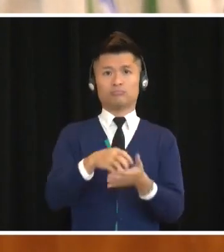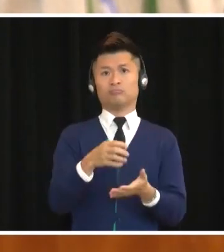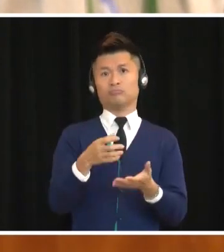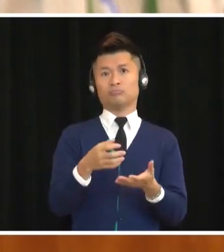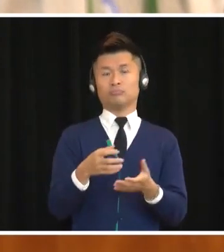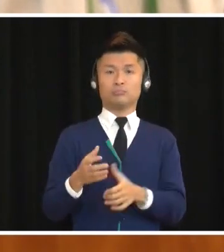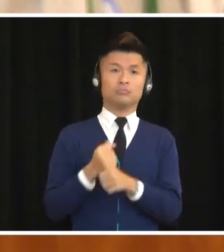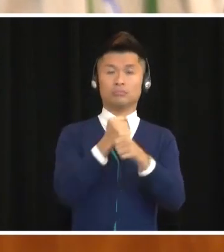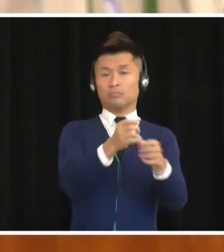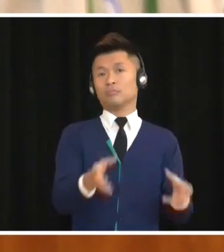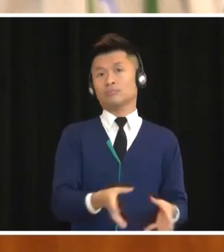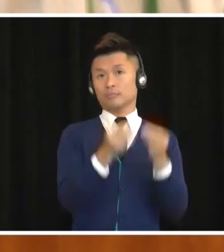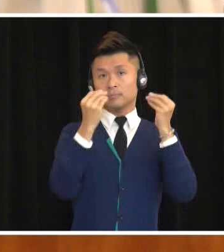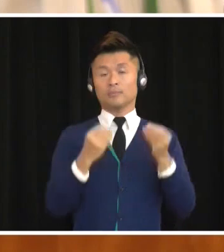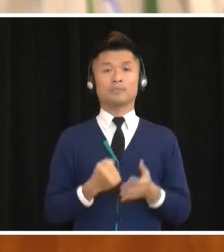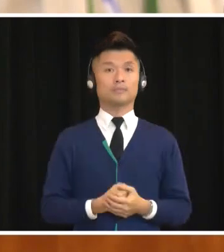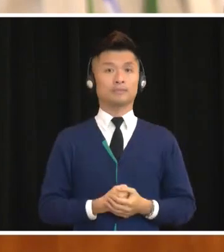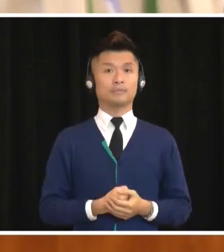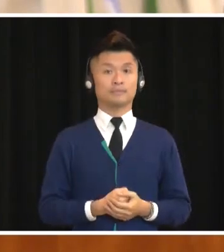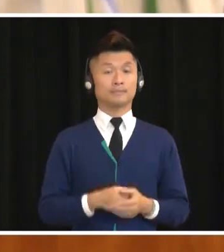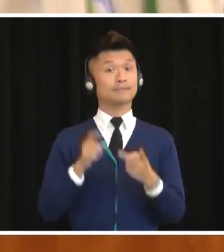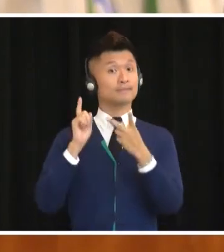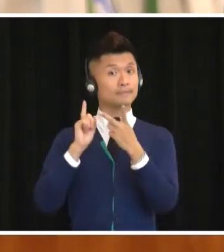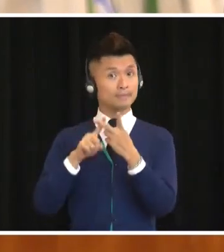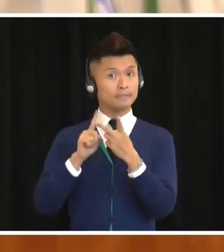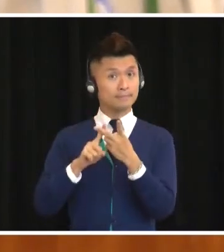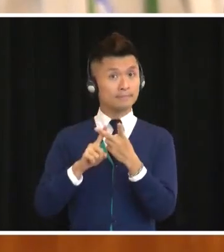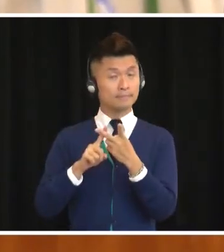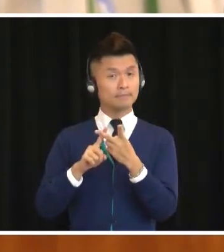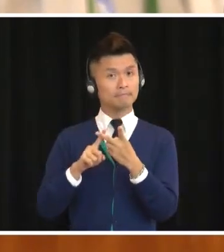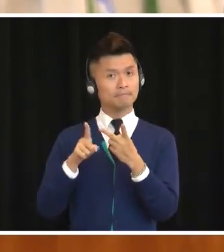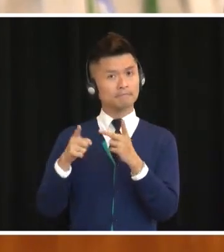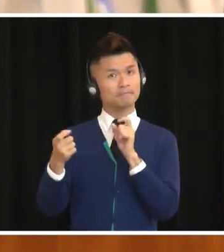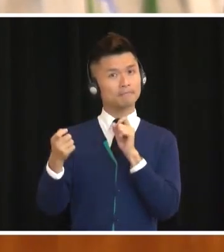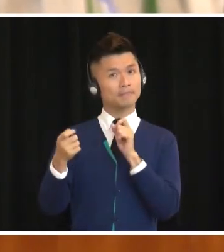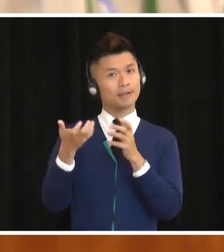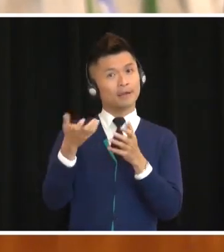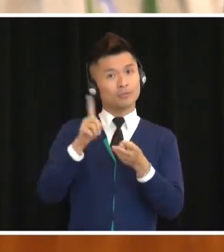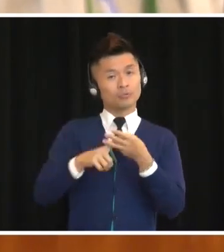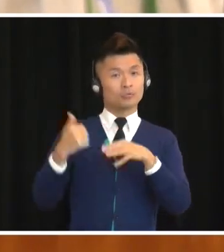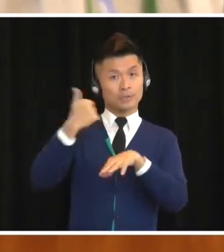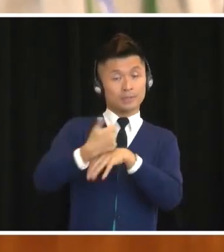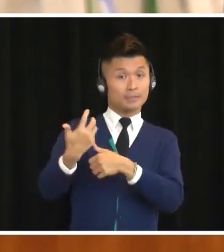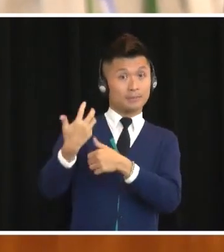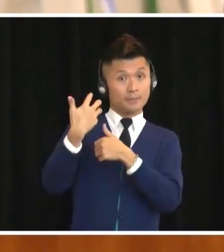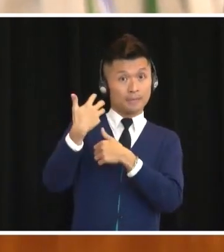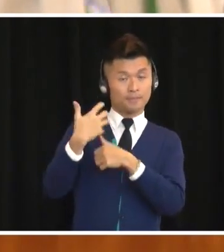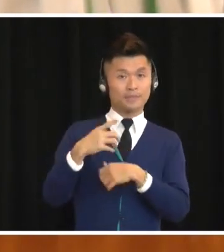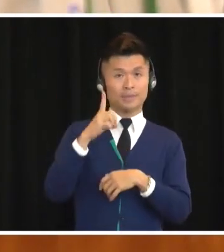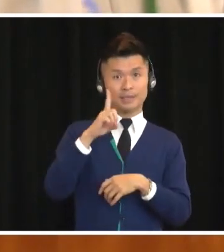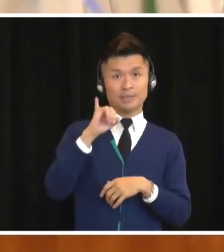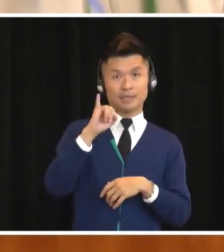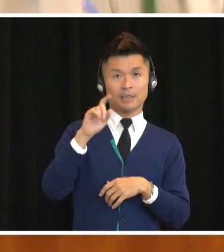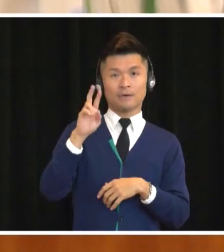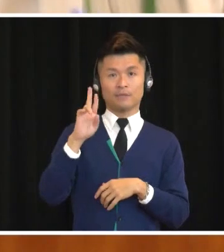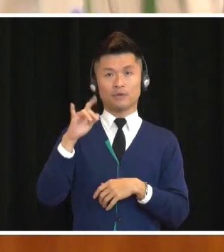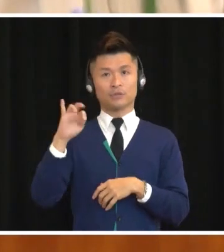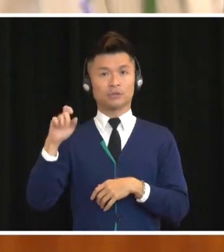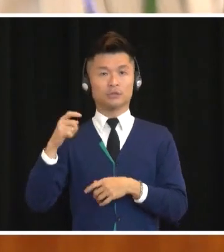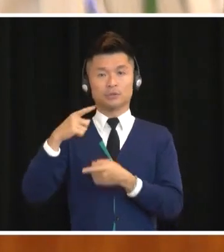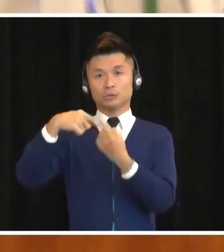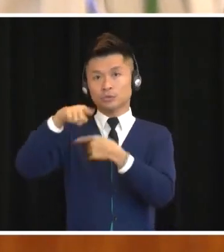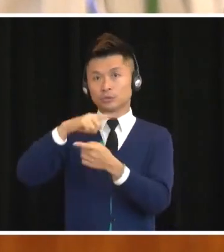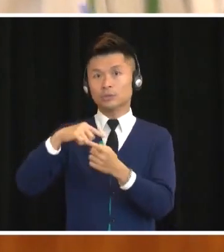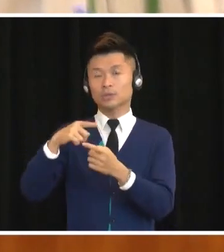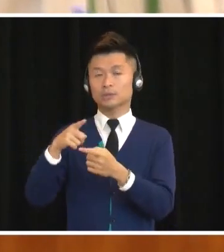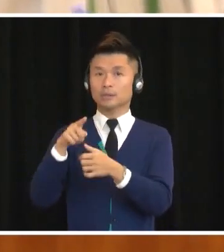was not found to carry guns. In that case, the case will not be forwarded to the